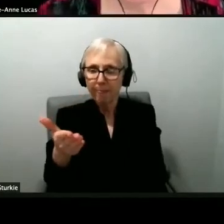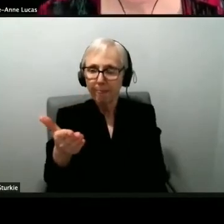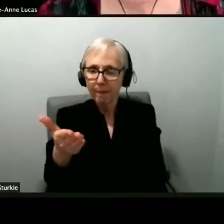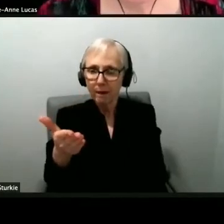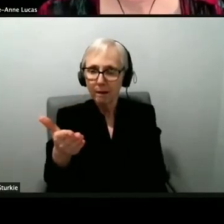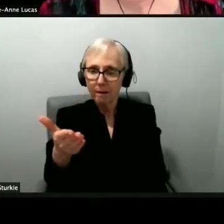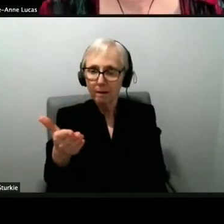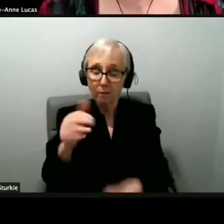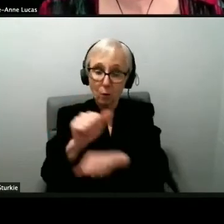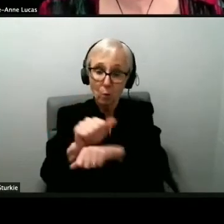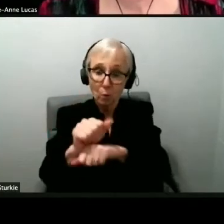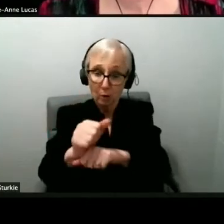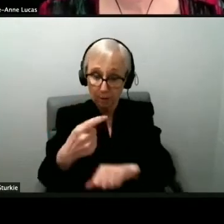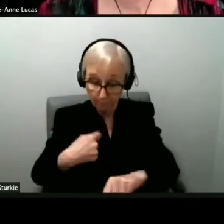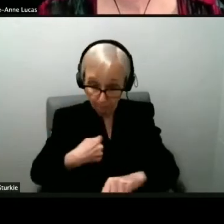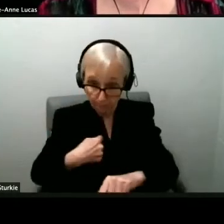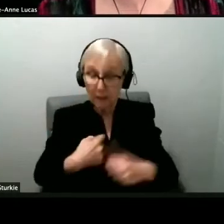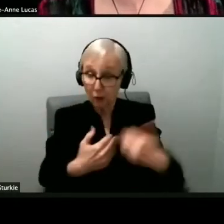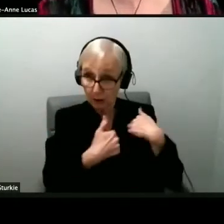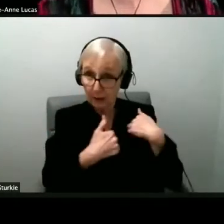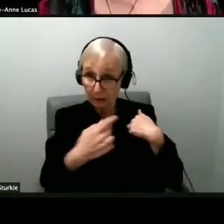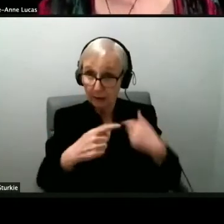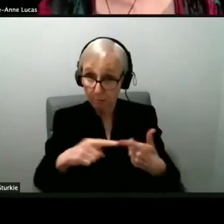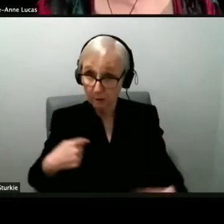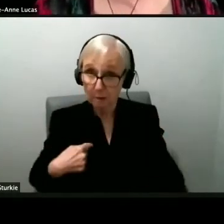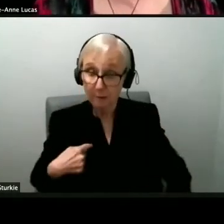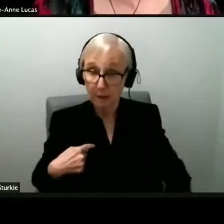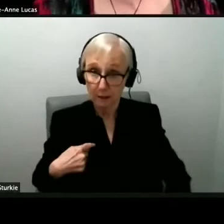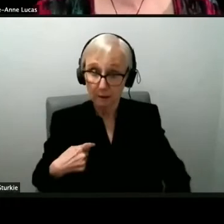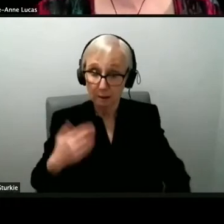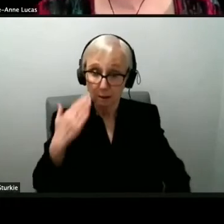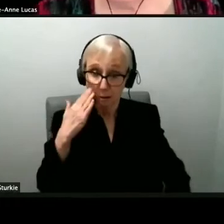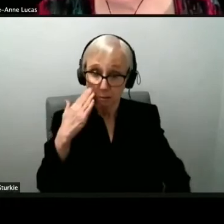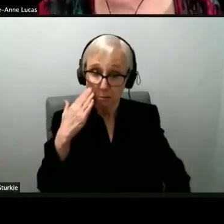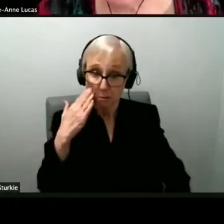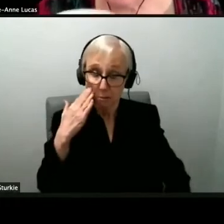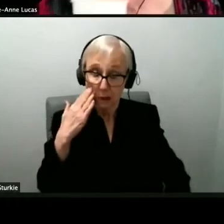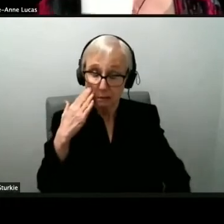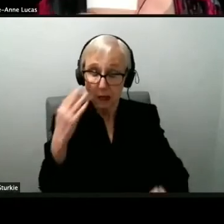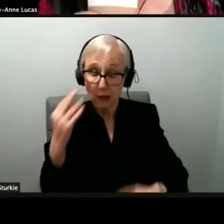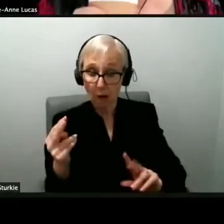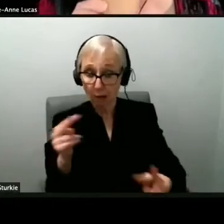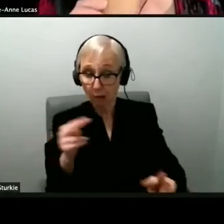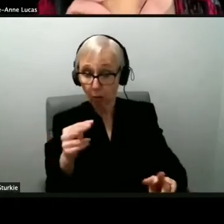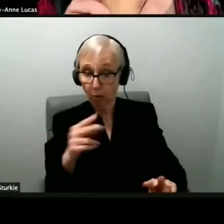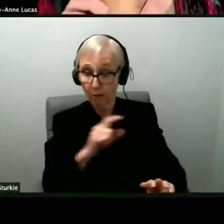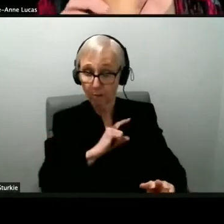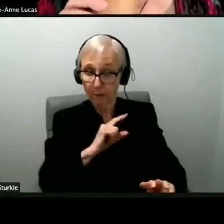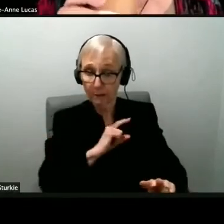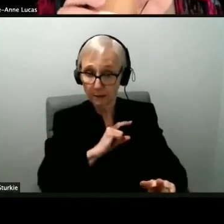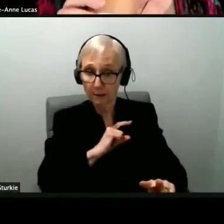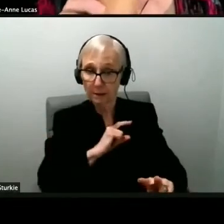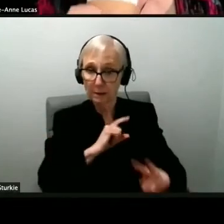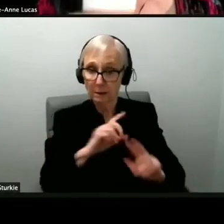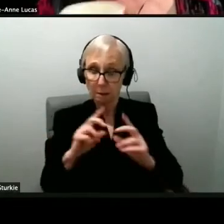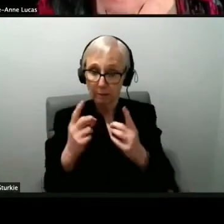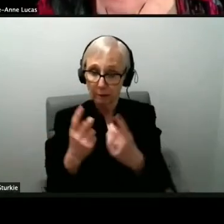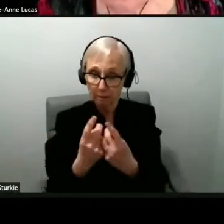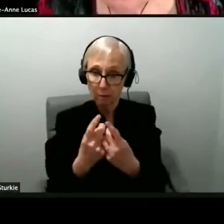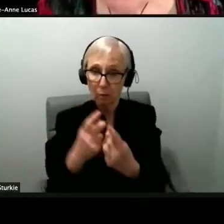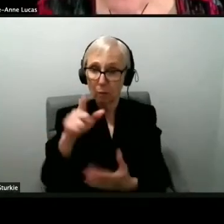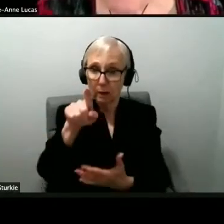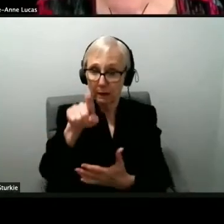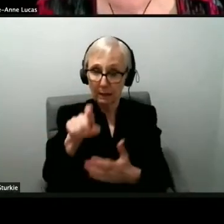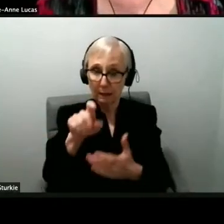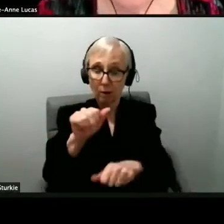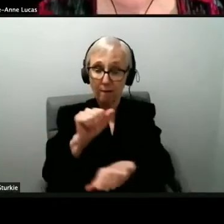Well, if you're working for me, you're accountable to me. You know. And that's how I look at the police department. I do believe that we need to have a